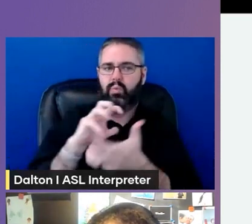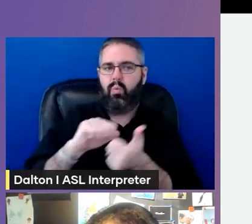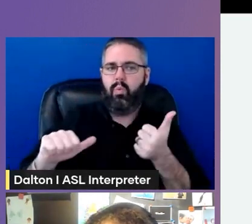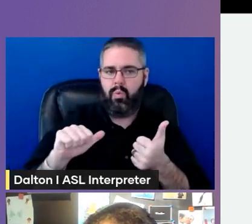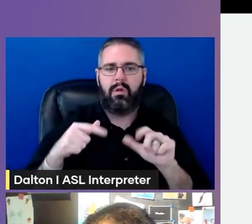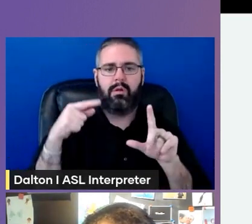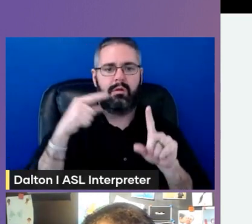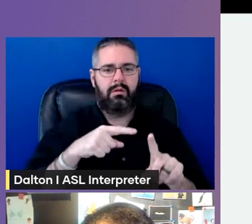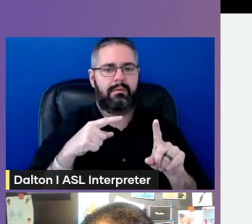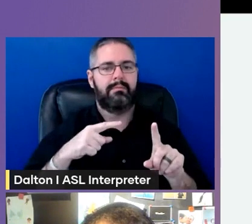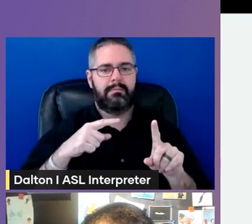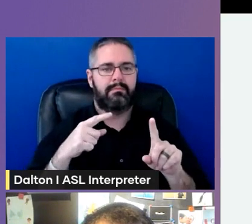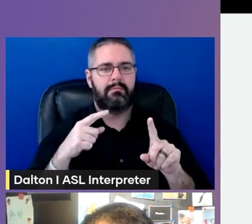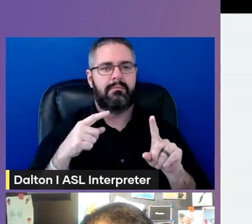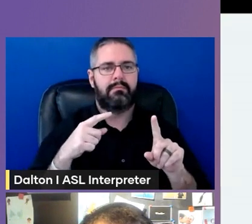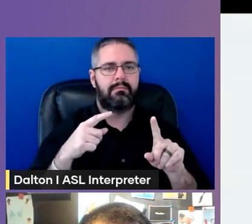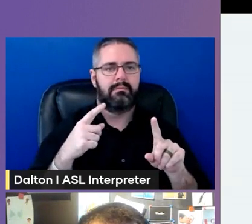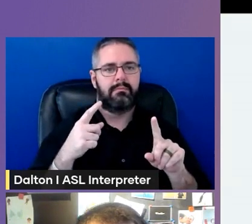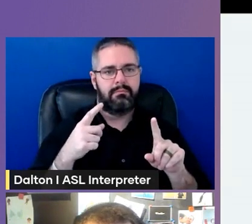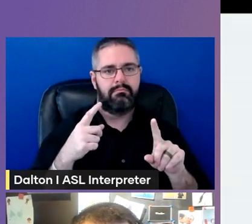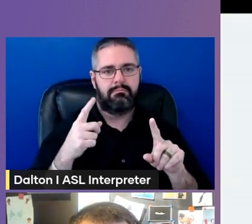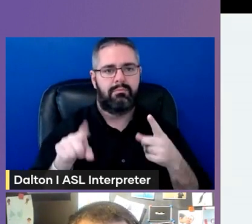when